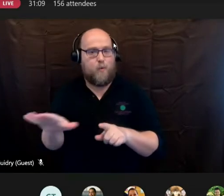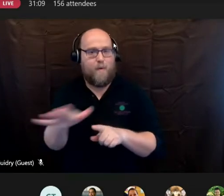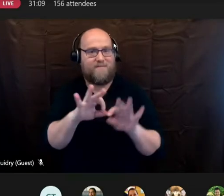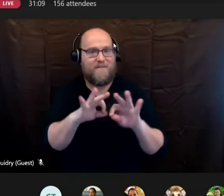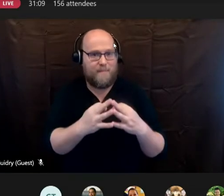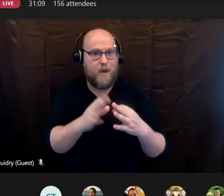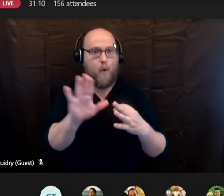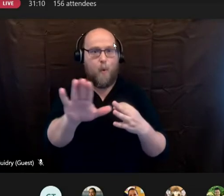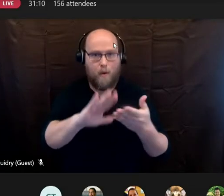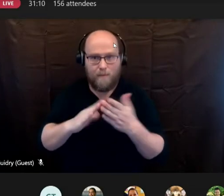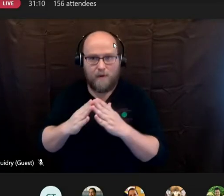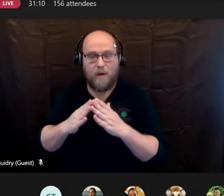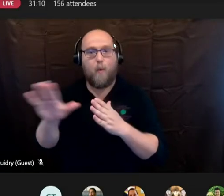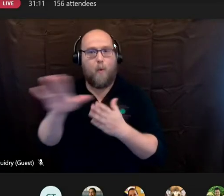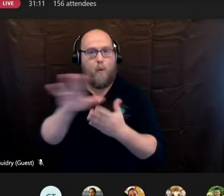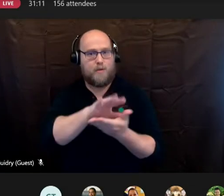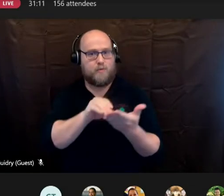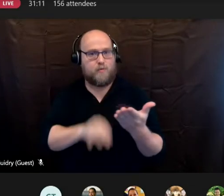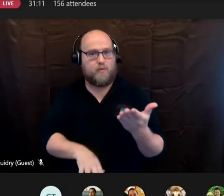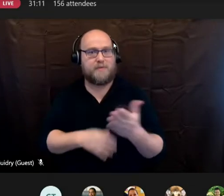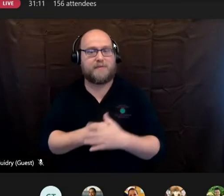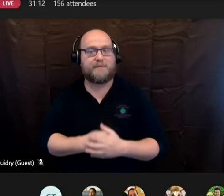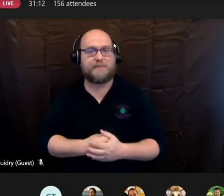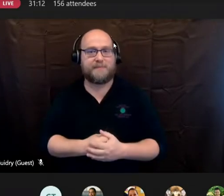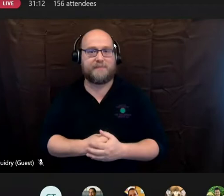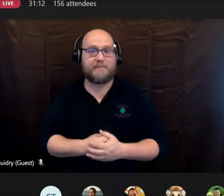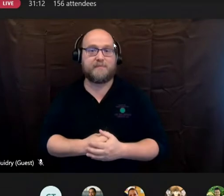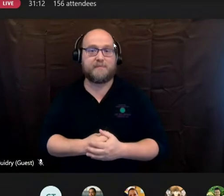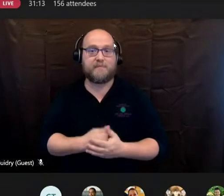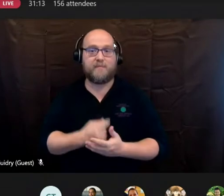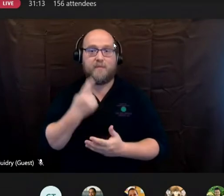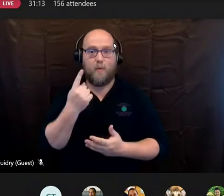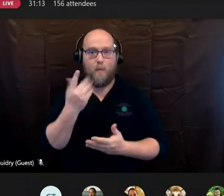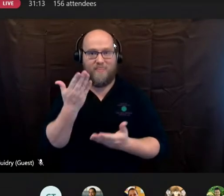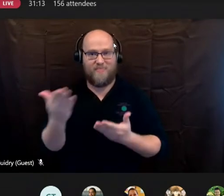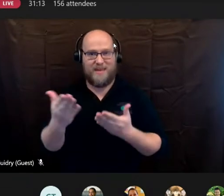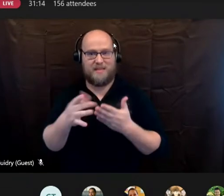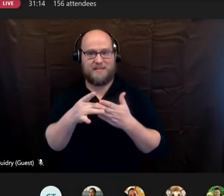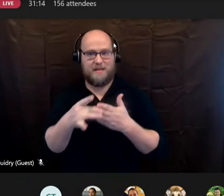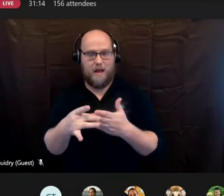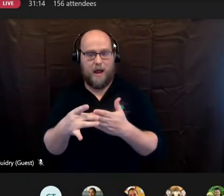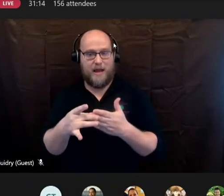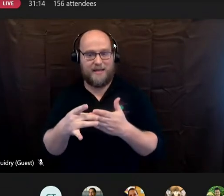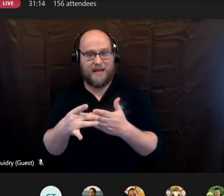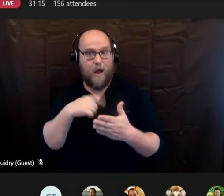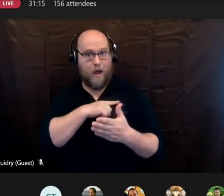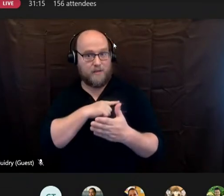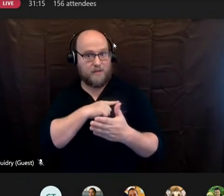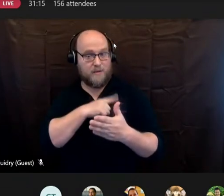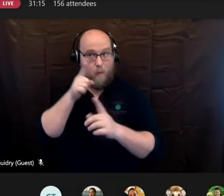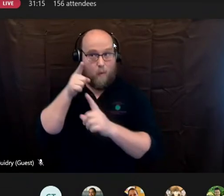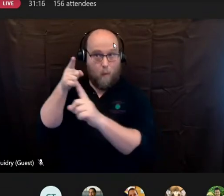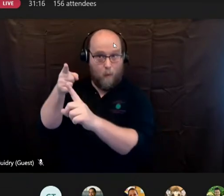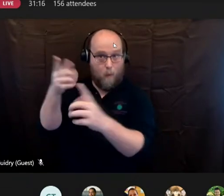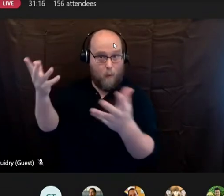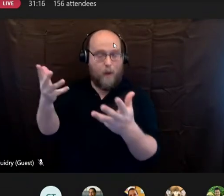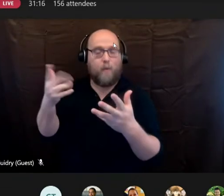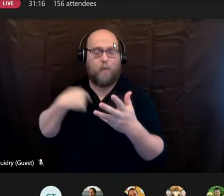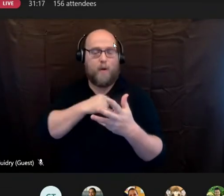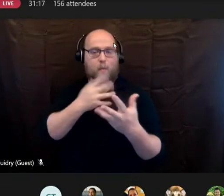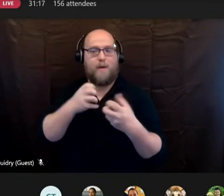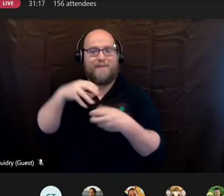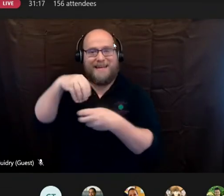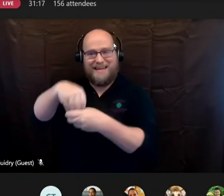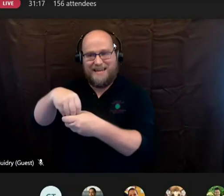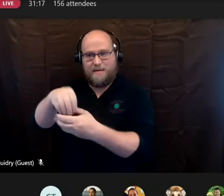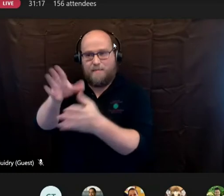the things that is guiding us is that we want to get back to in-person instruction because in-school instruction is what we